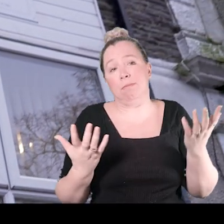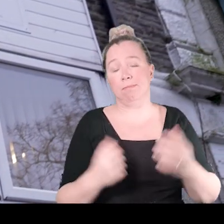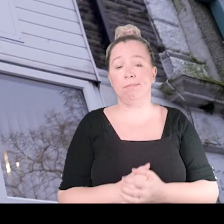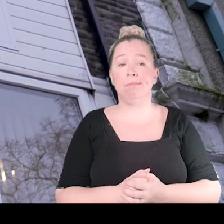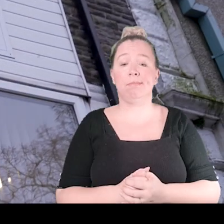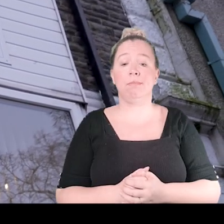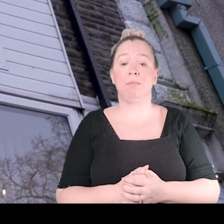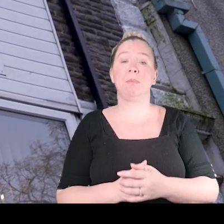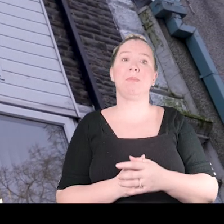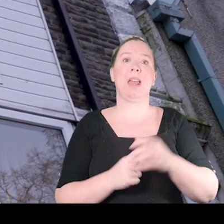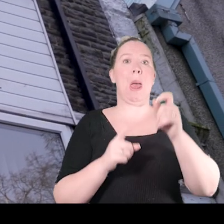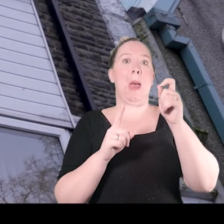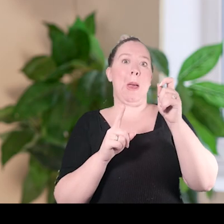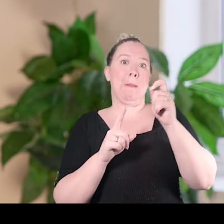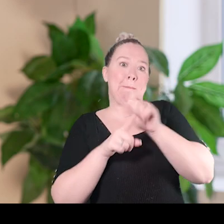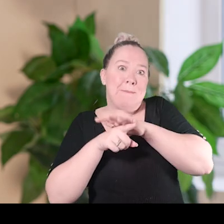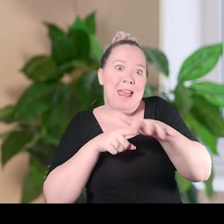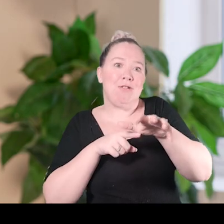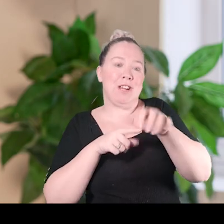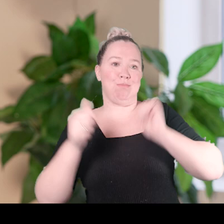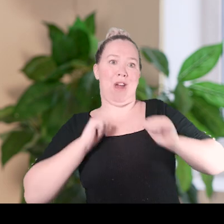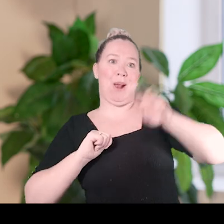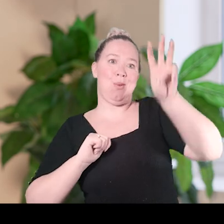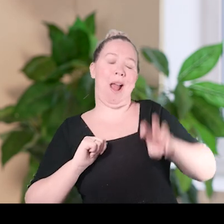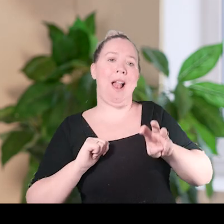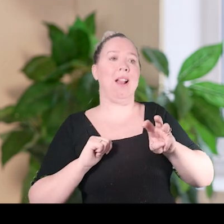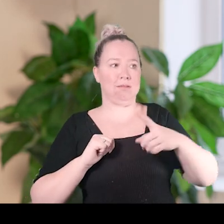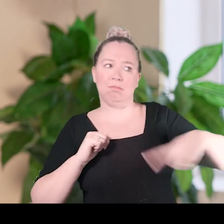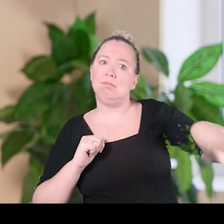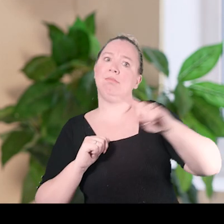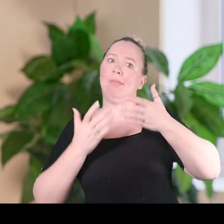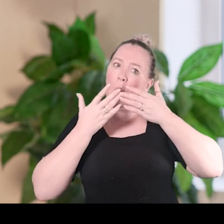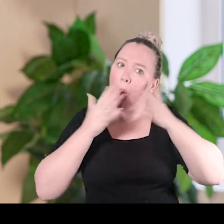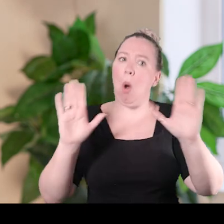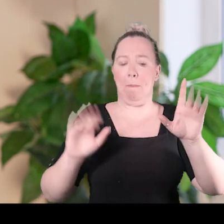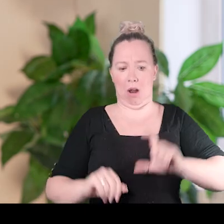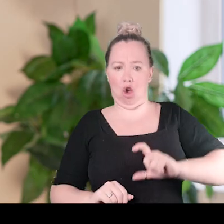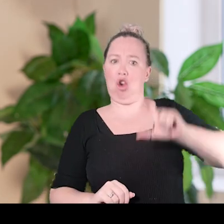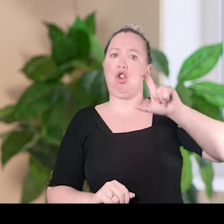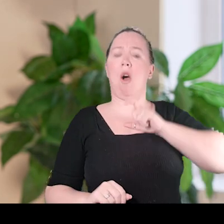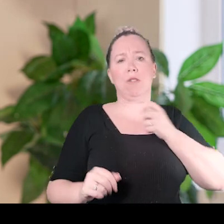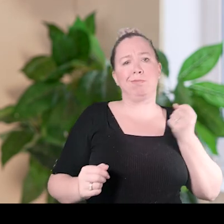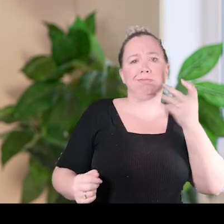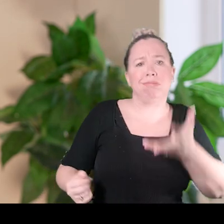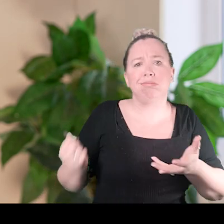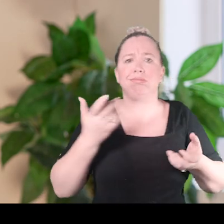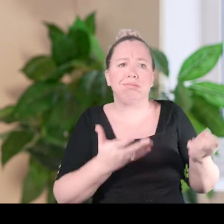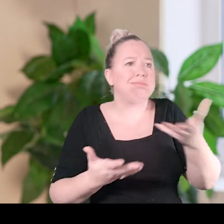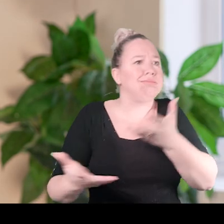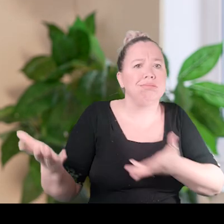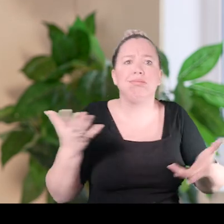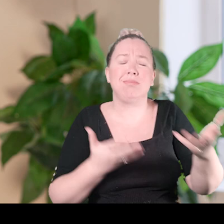So Period Proud Wales mean steps forward in being really open and confident in talking about something that's